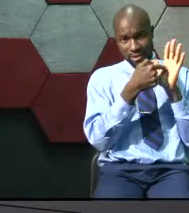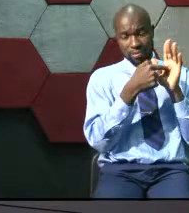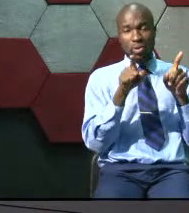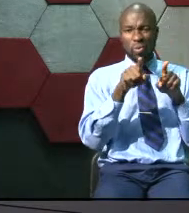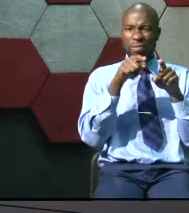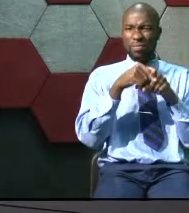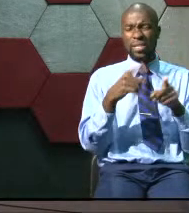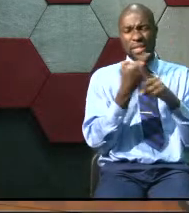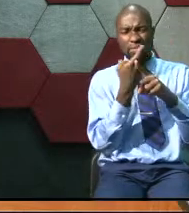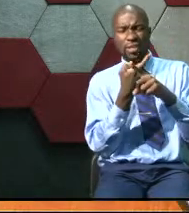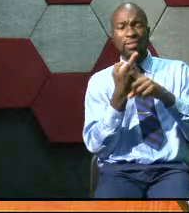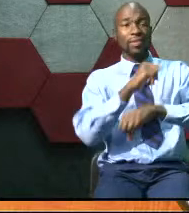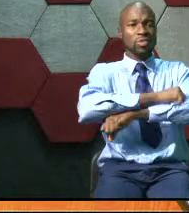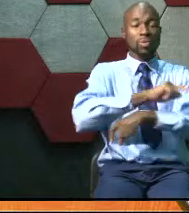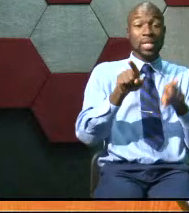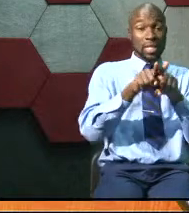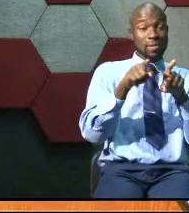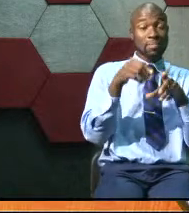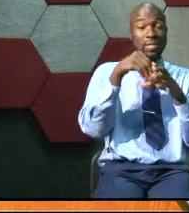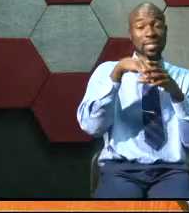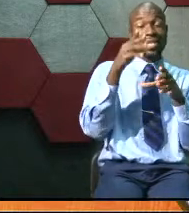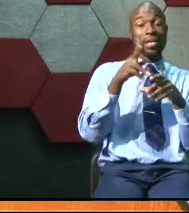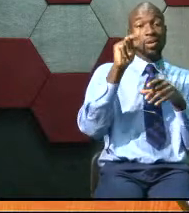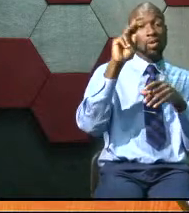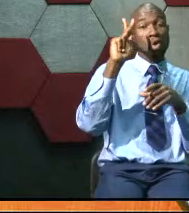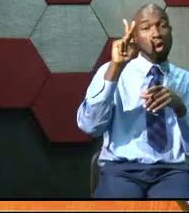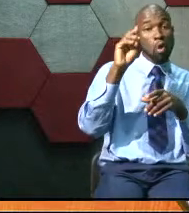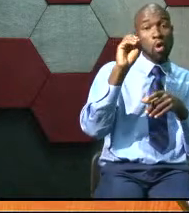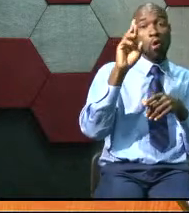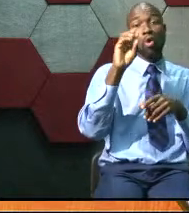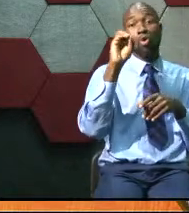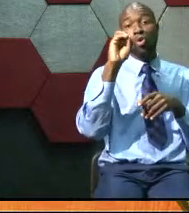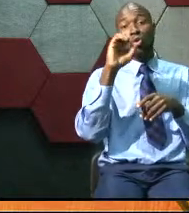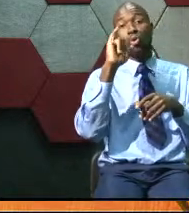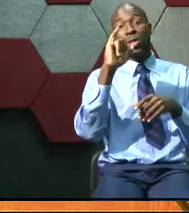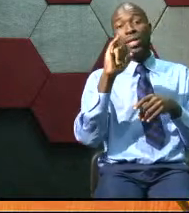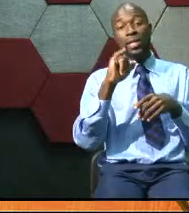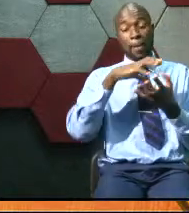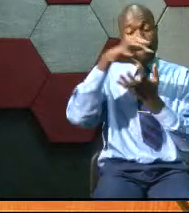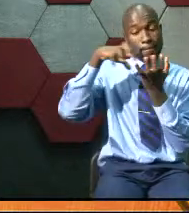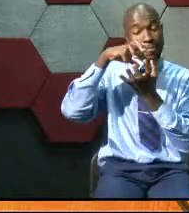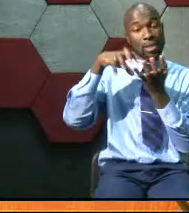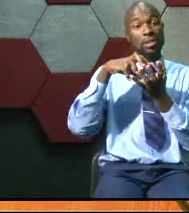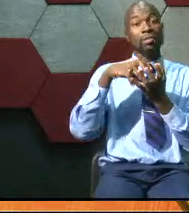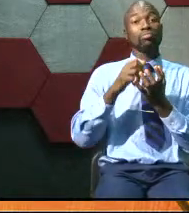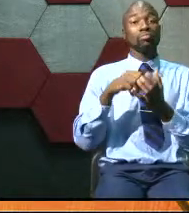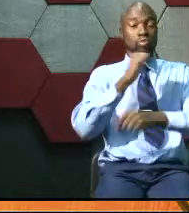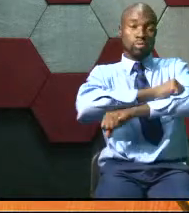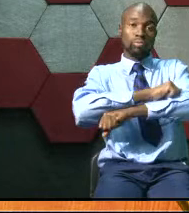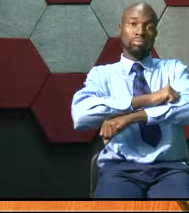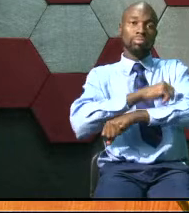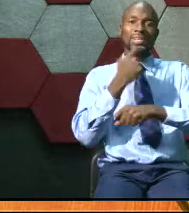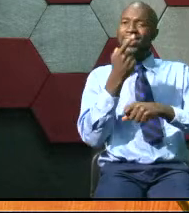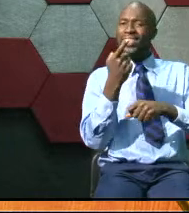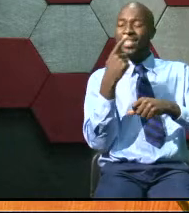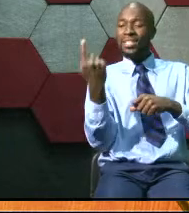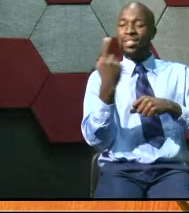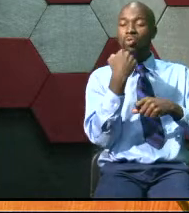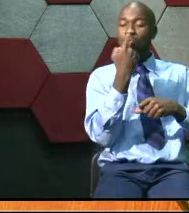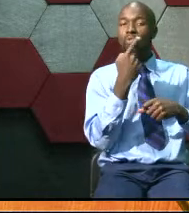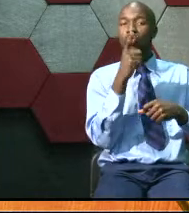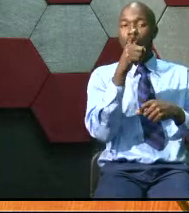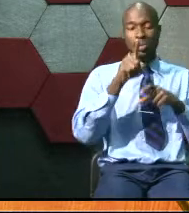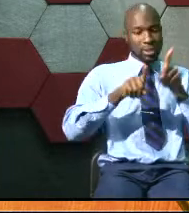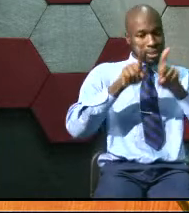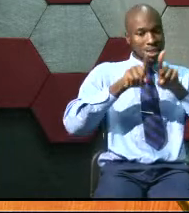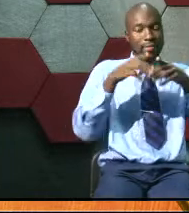school and that school. You were also in Koroi mixed, but they didn't see you. If they looked in the background, tell everyone who's watching, where have you